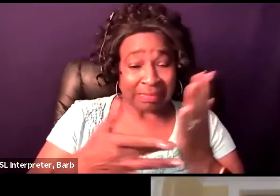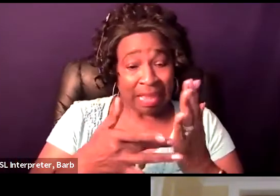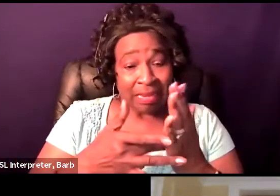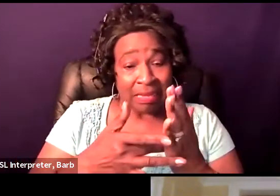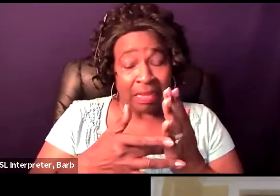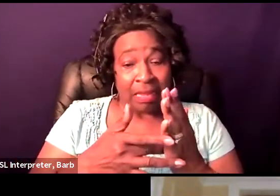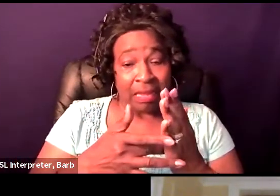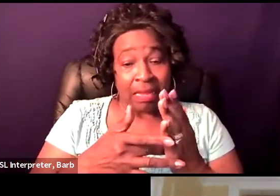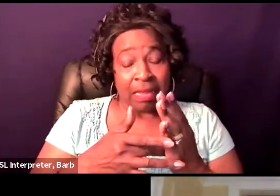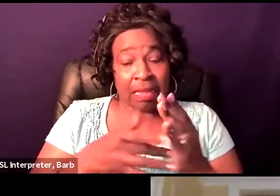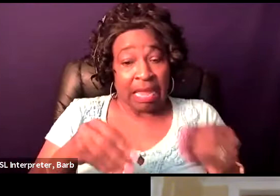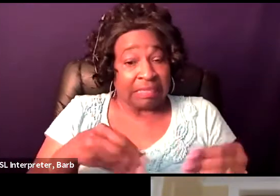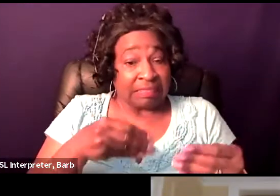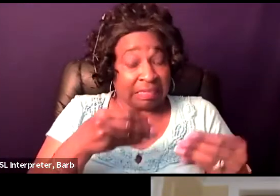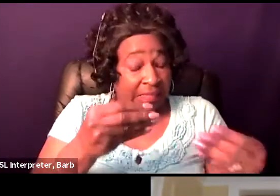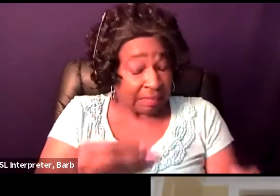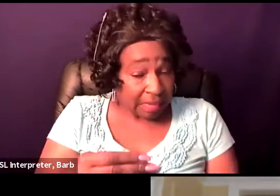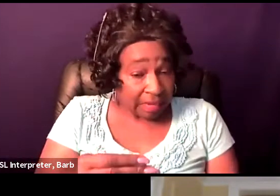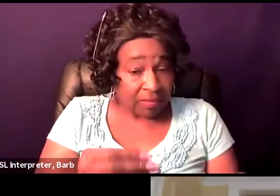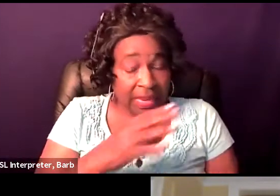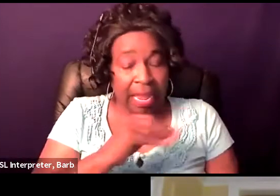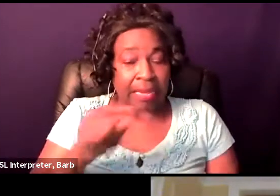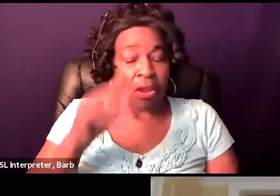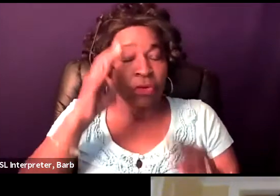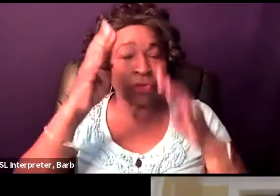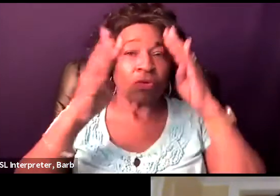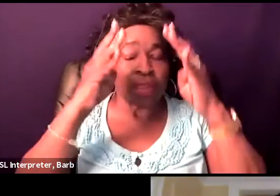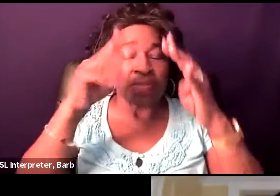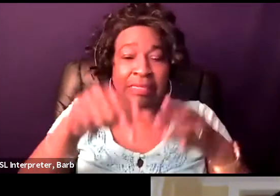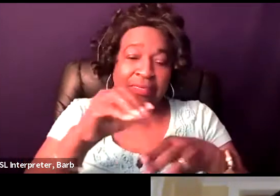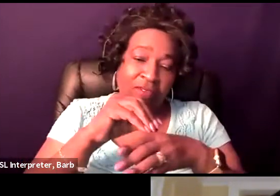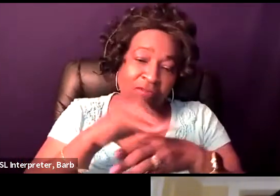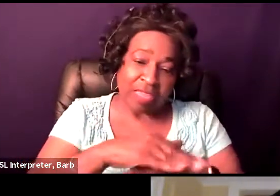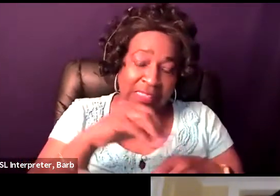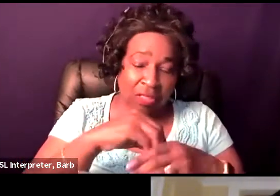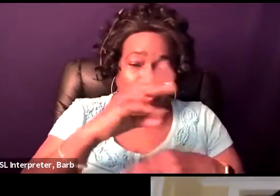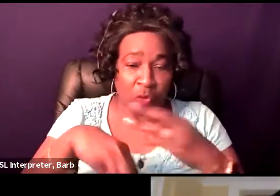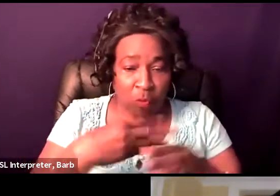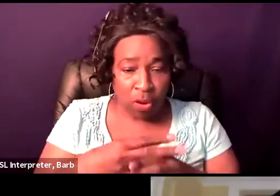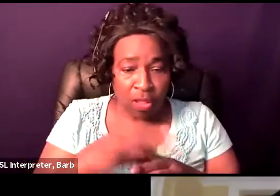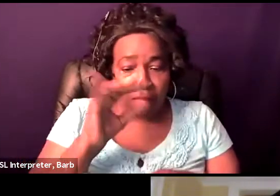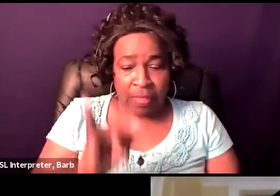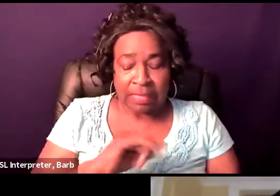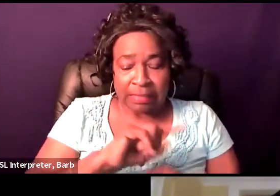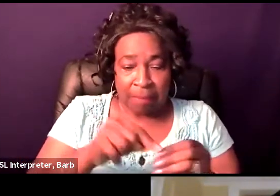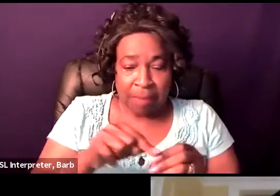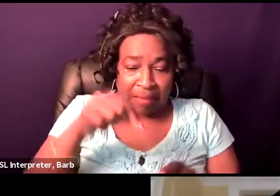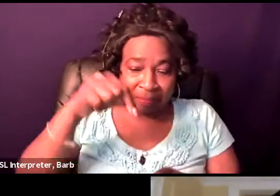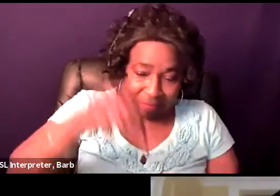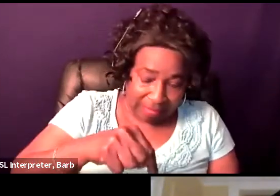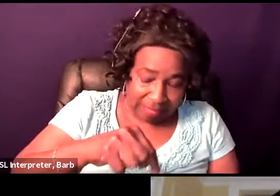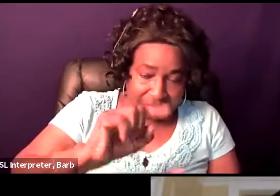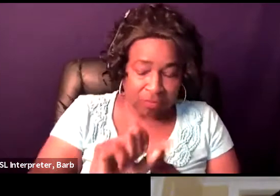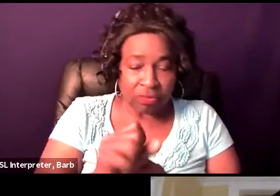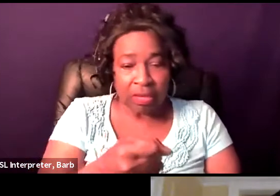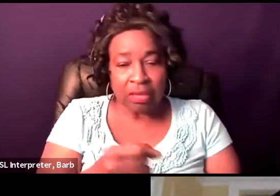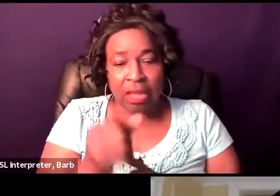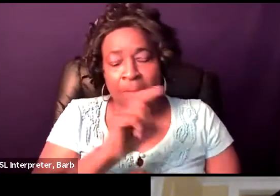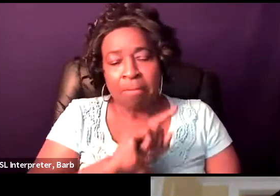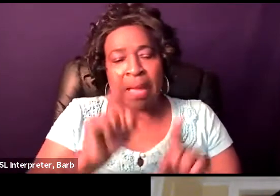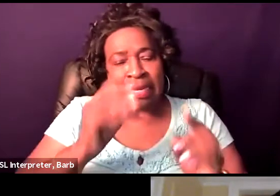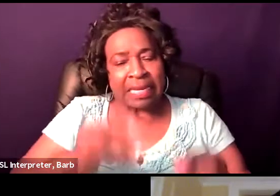and then it creates these effects in the world. And so that's about context, but it gives so